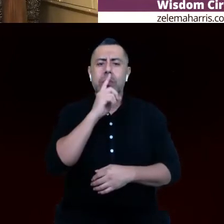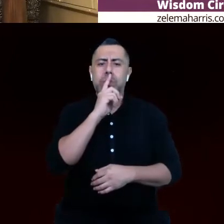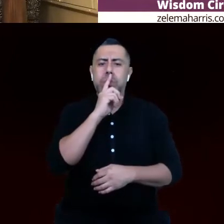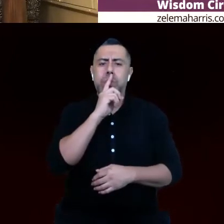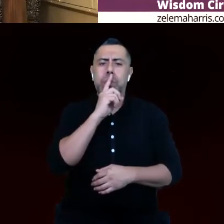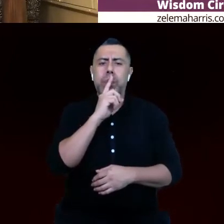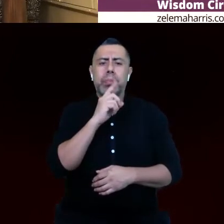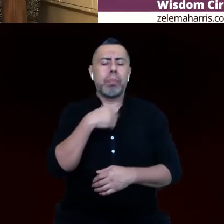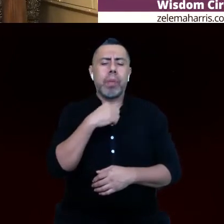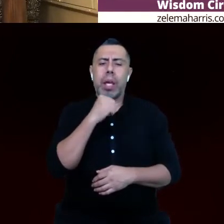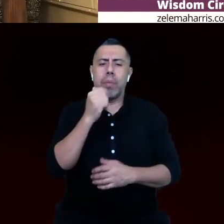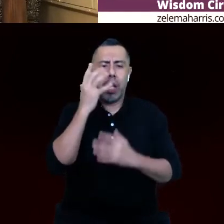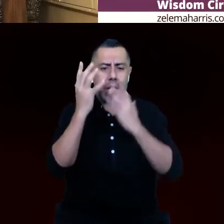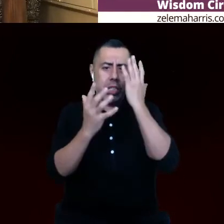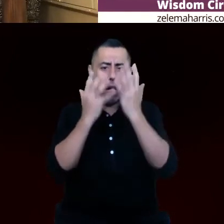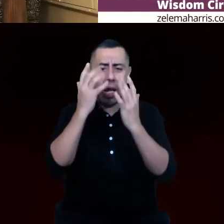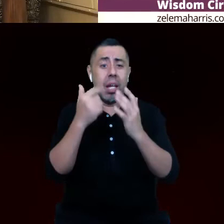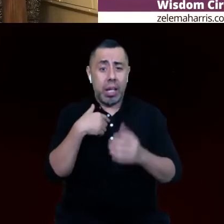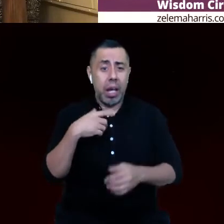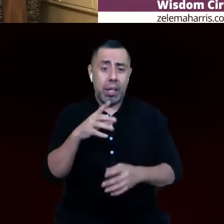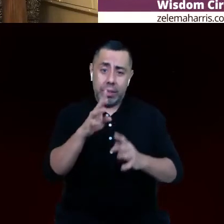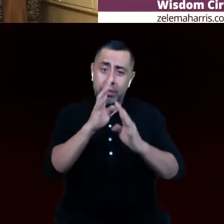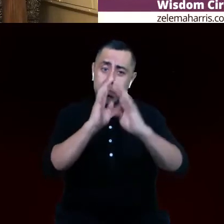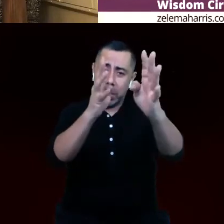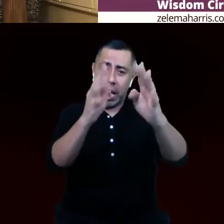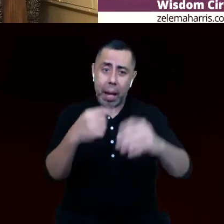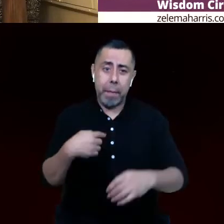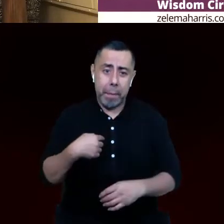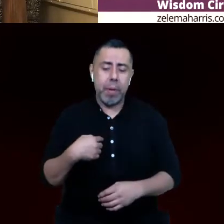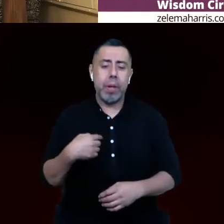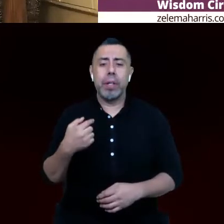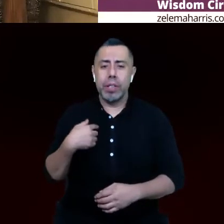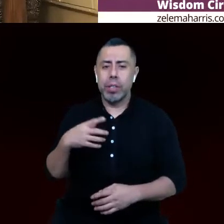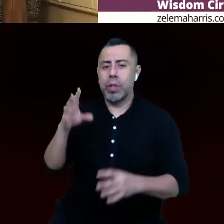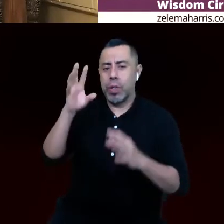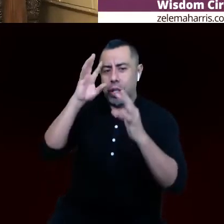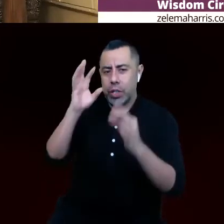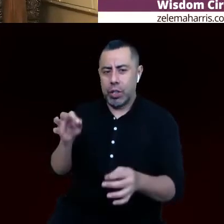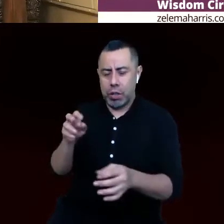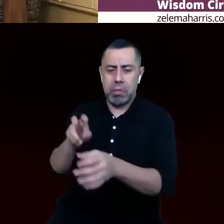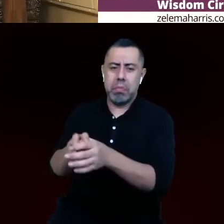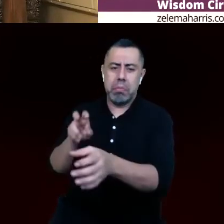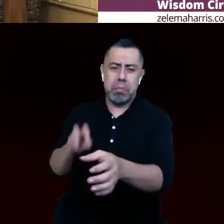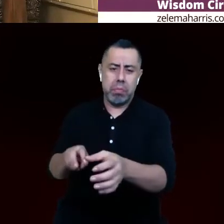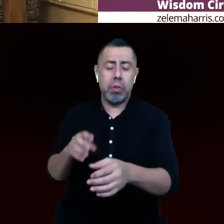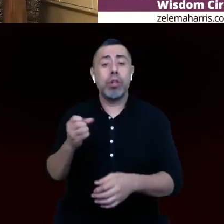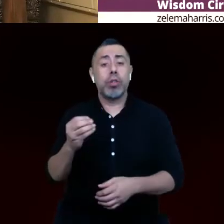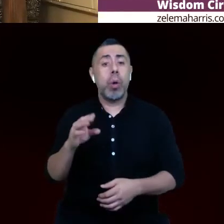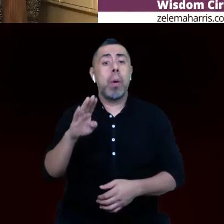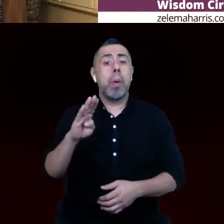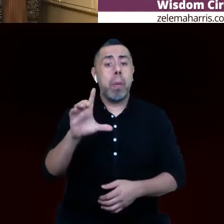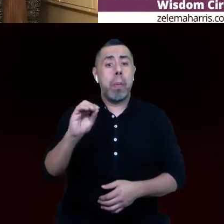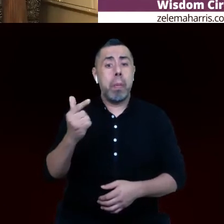too shy about speaking out. So I chose not to. So blog has been on